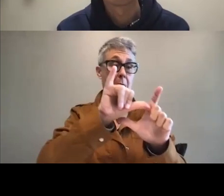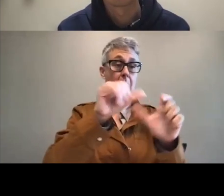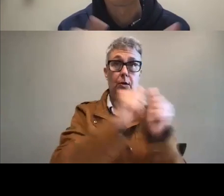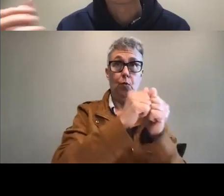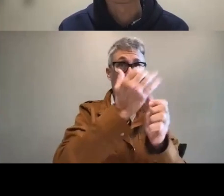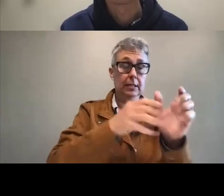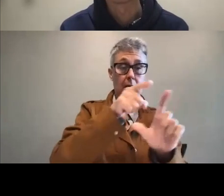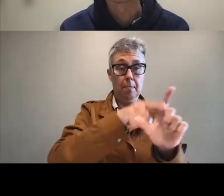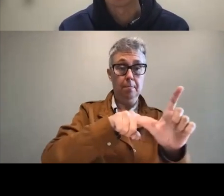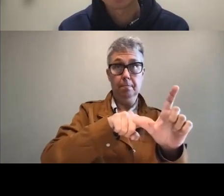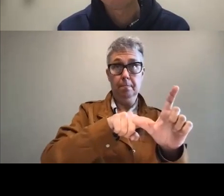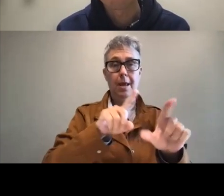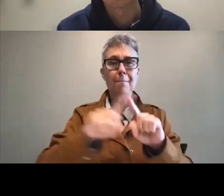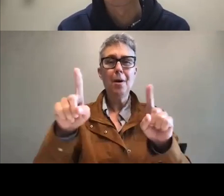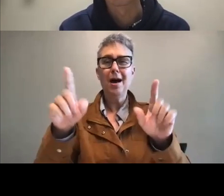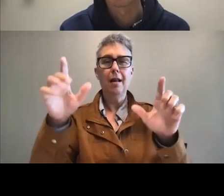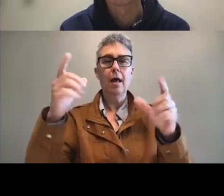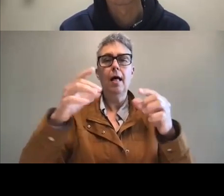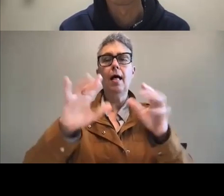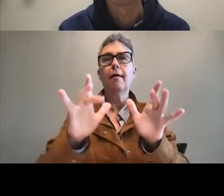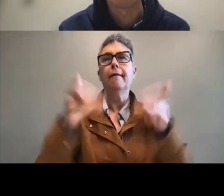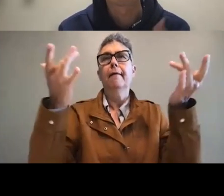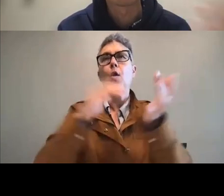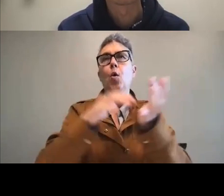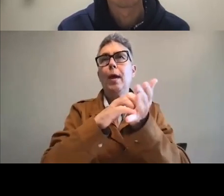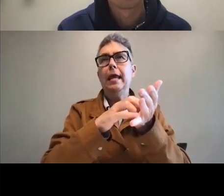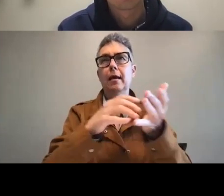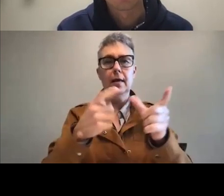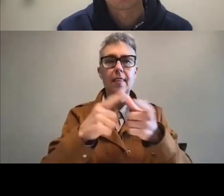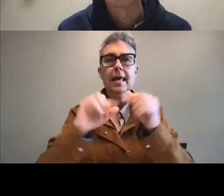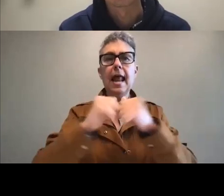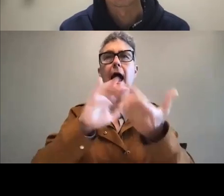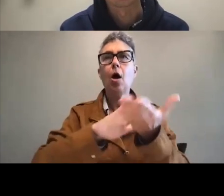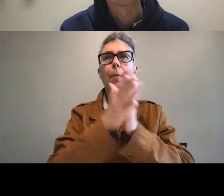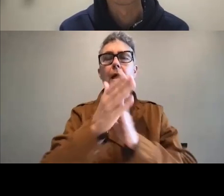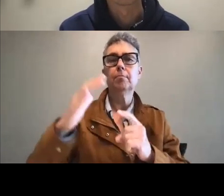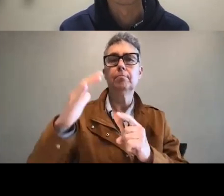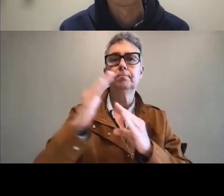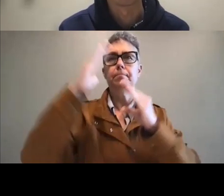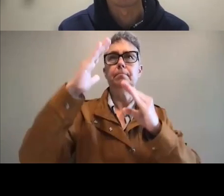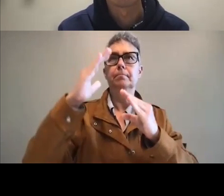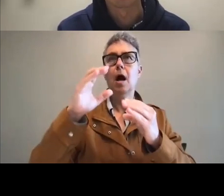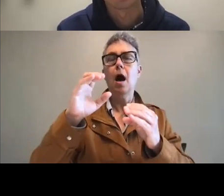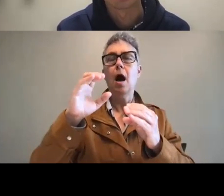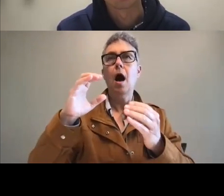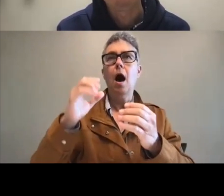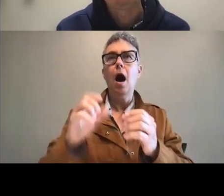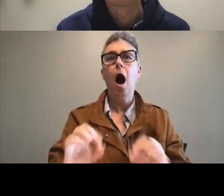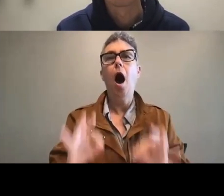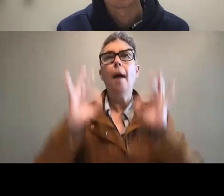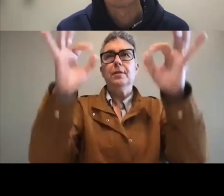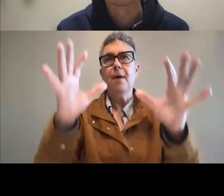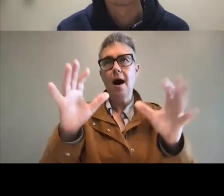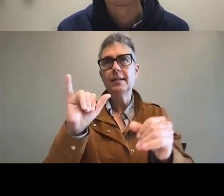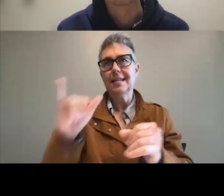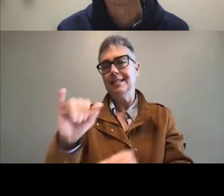antigen but the binding affinity is weak. Then we can sort of optimize the CDR of this antibody